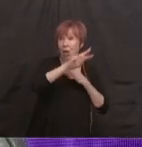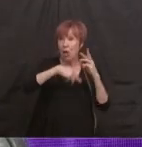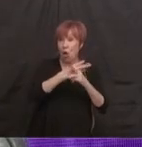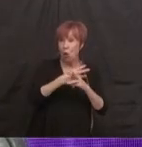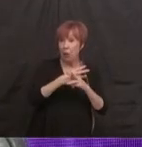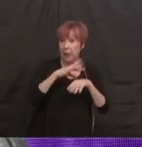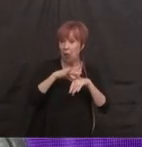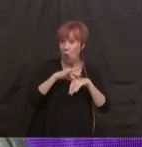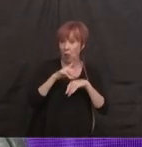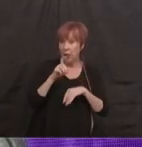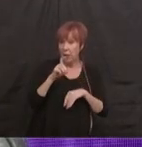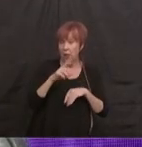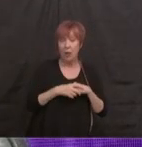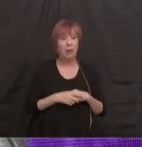Well,